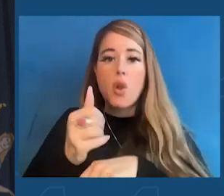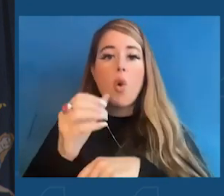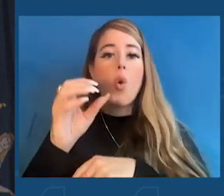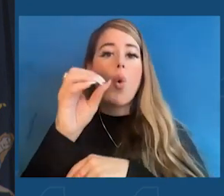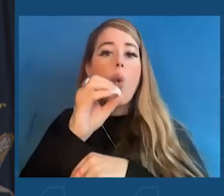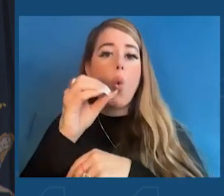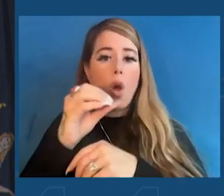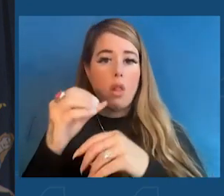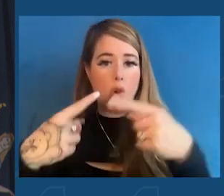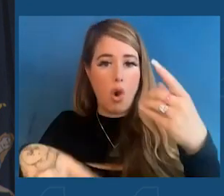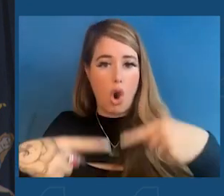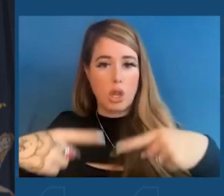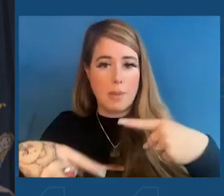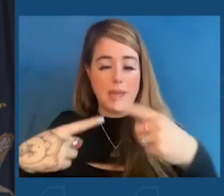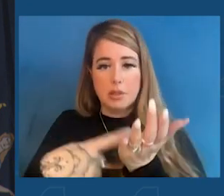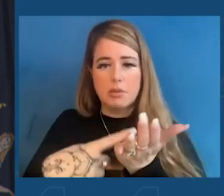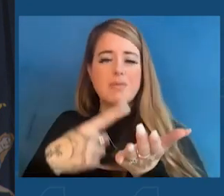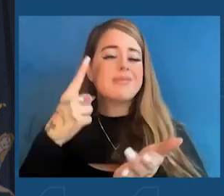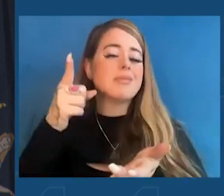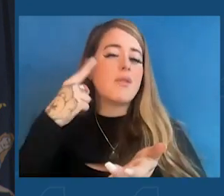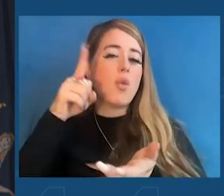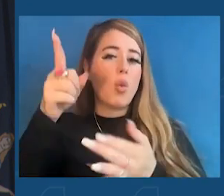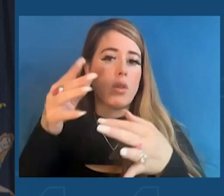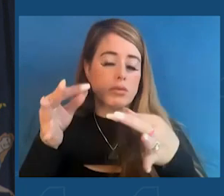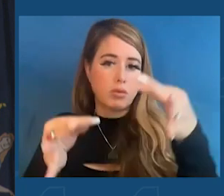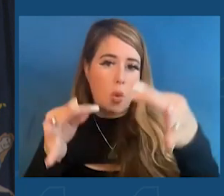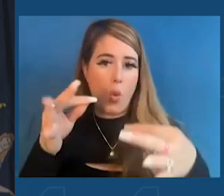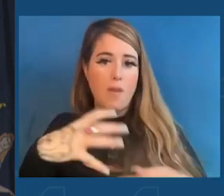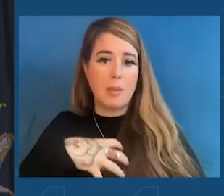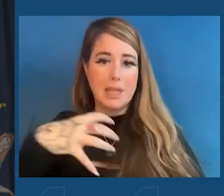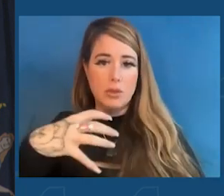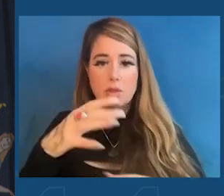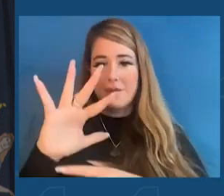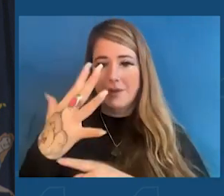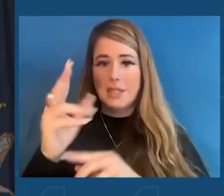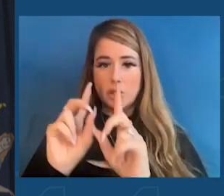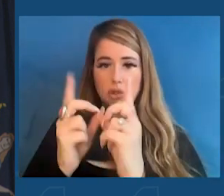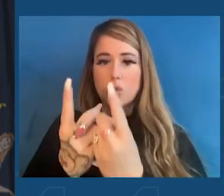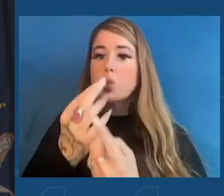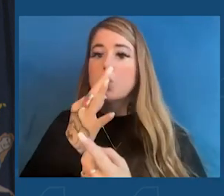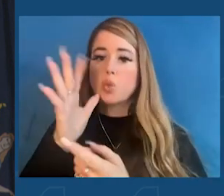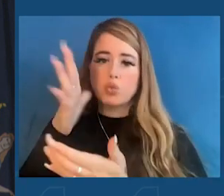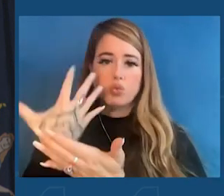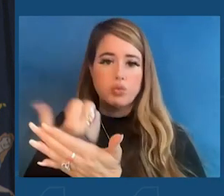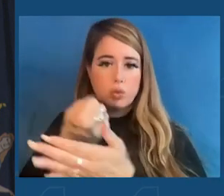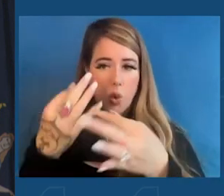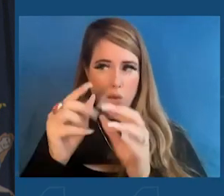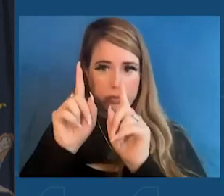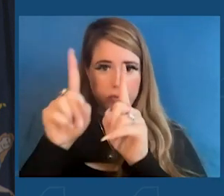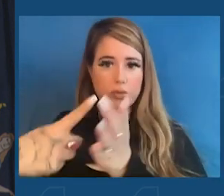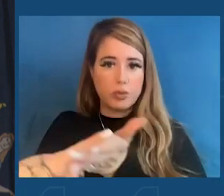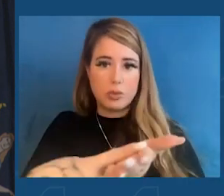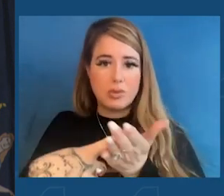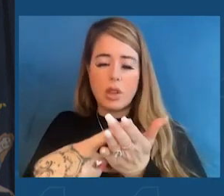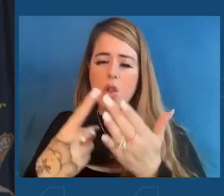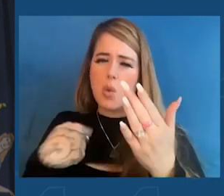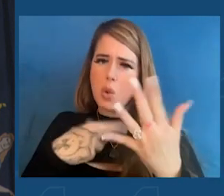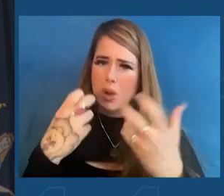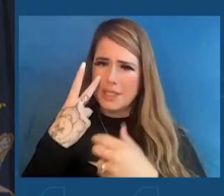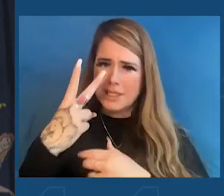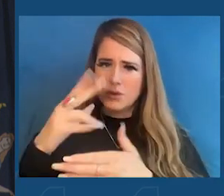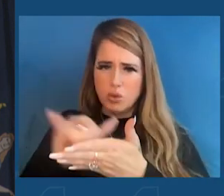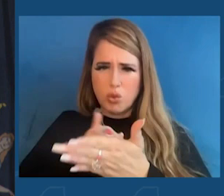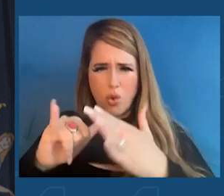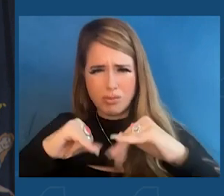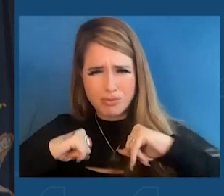Court of Appeals for the 5th District. It's more important than ever that New York take real action to protect and